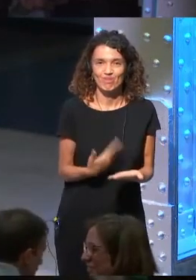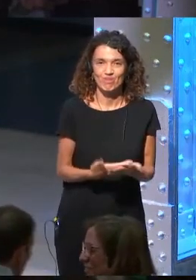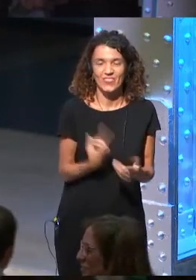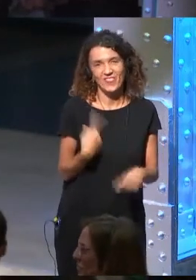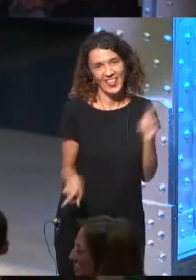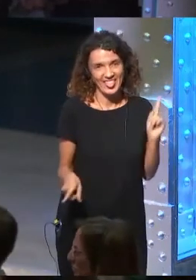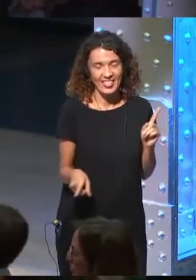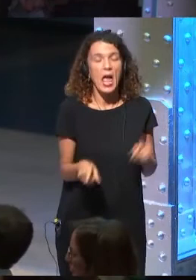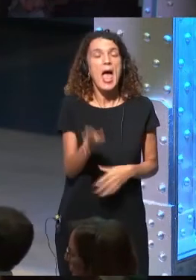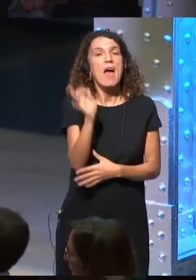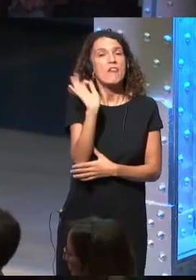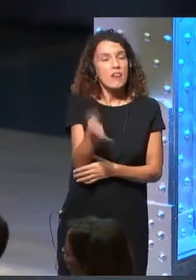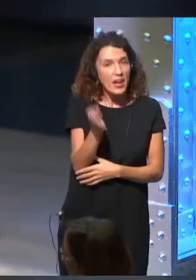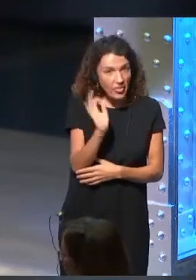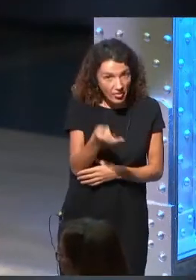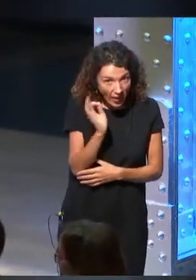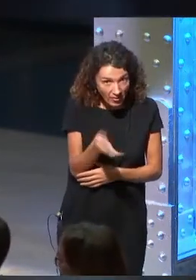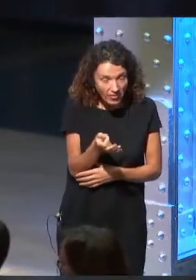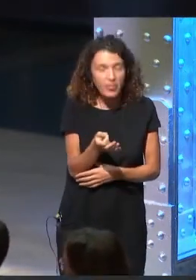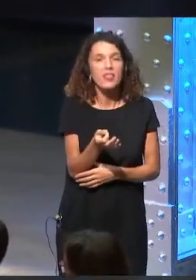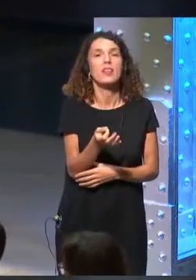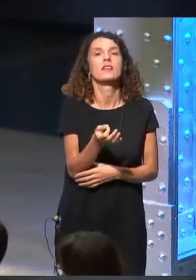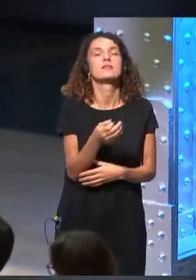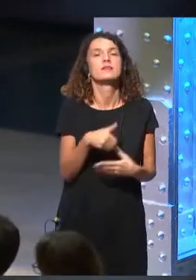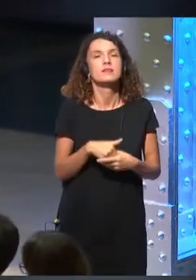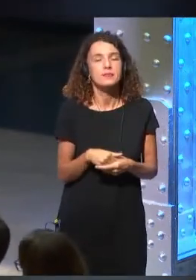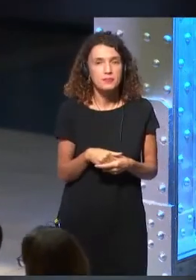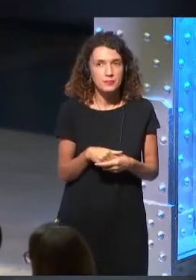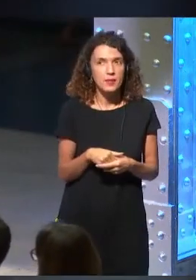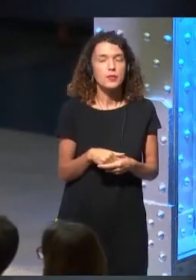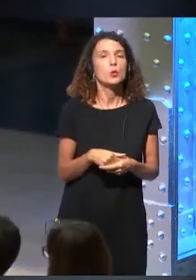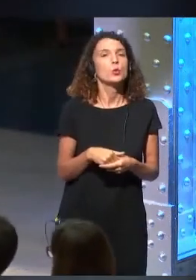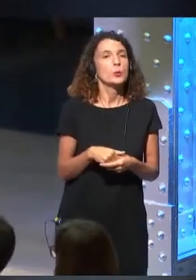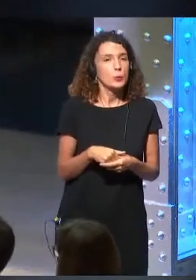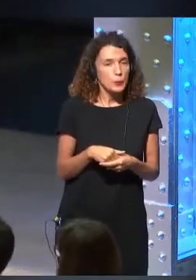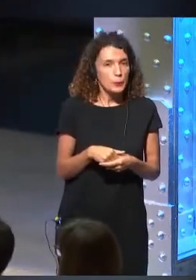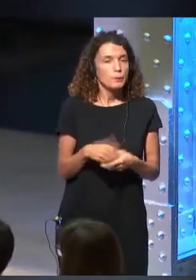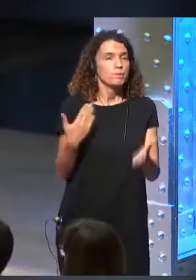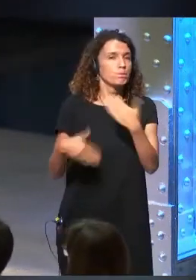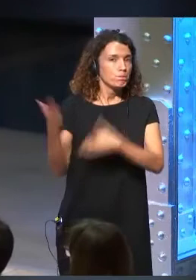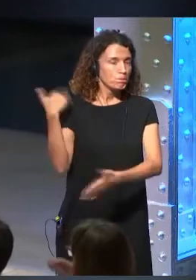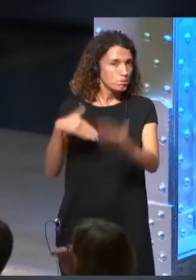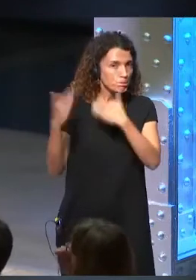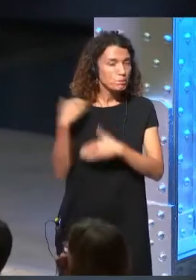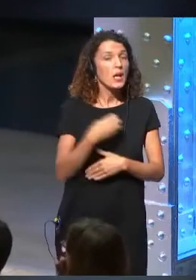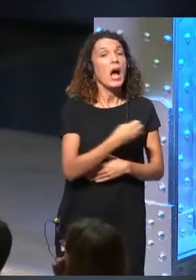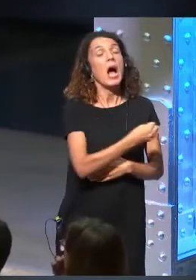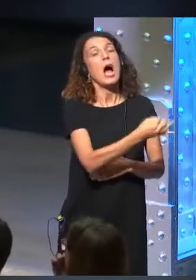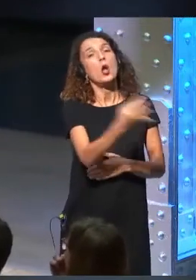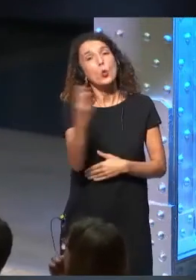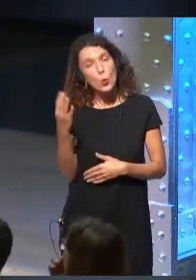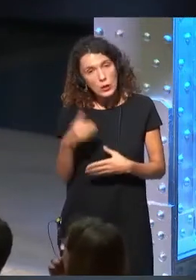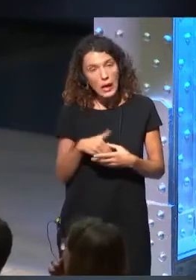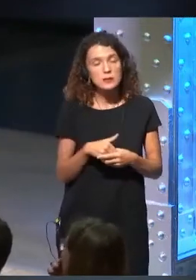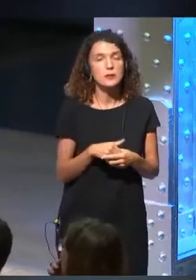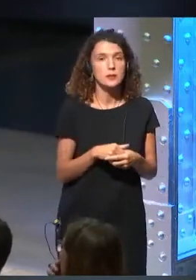It is true that there have been some feminist scholars who